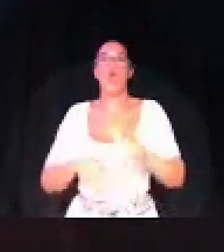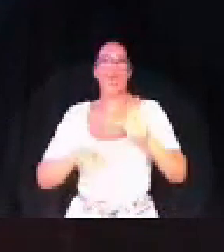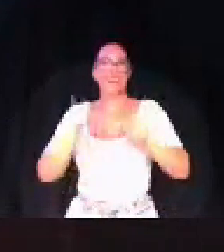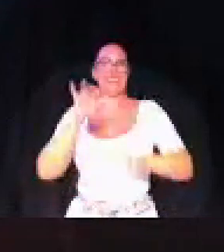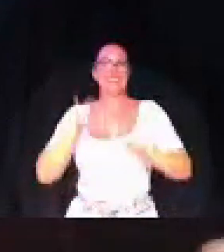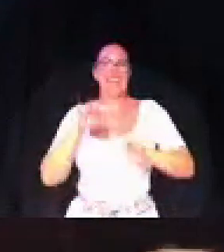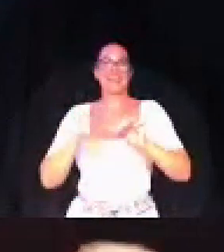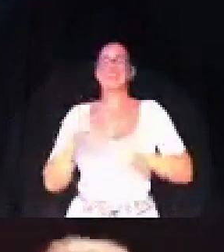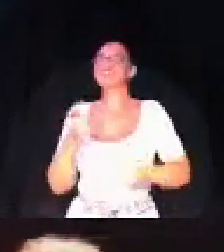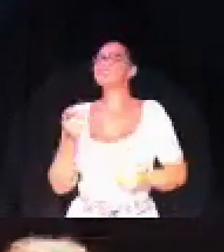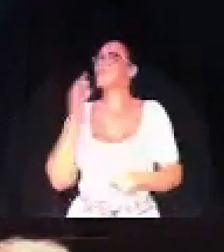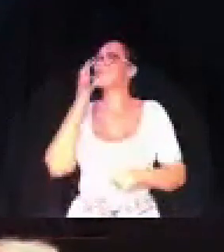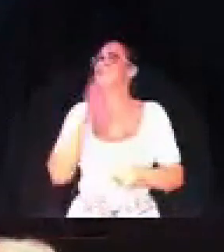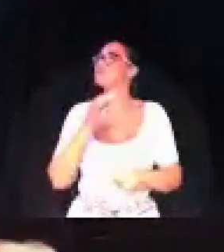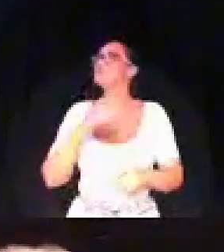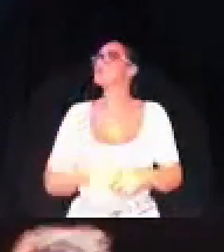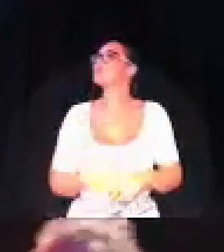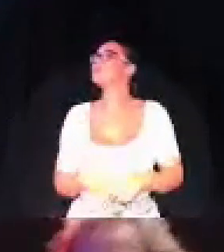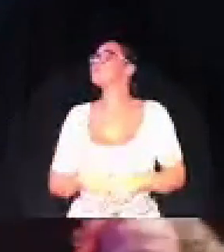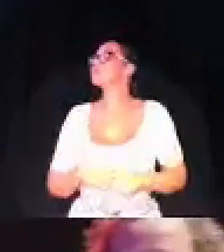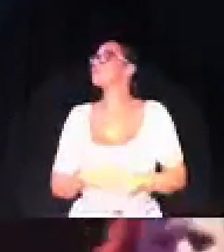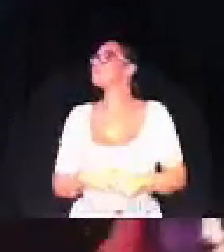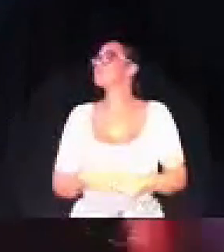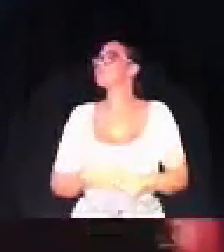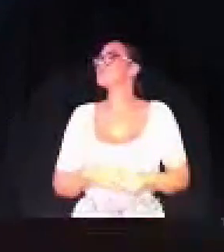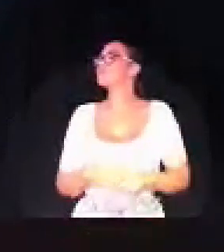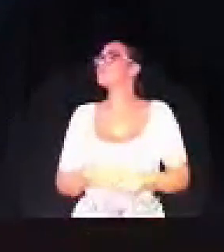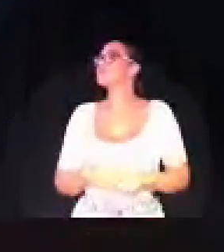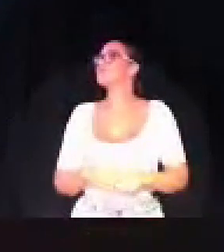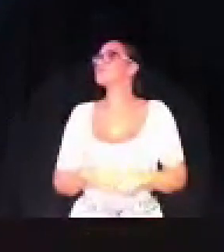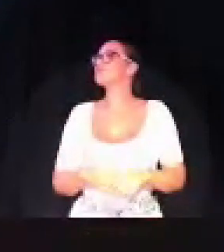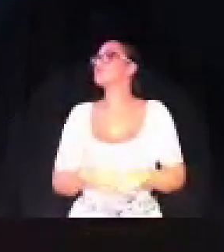We have a question from the chat. Do you want to let me pass the mic over to you, Deborah?